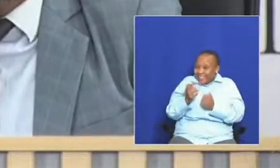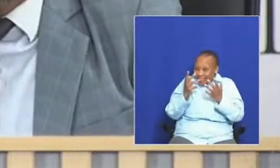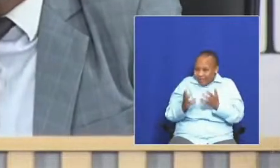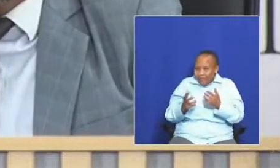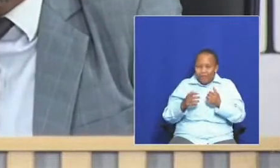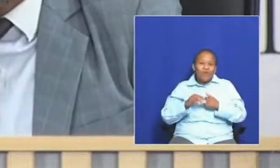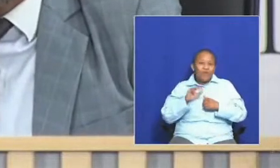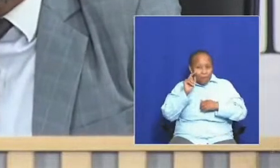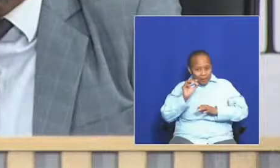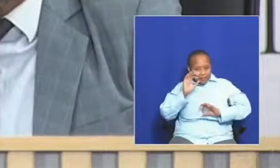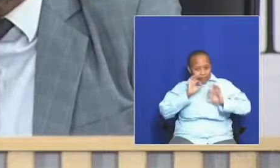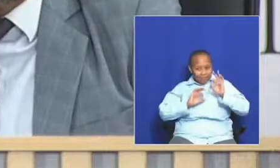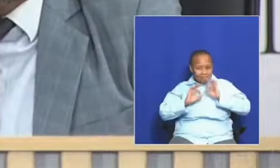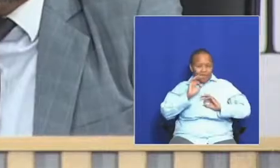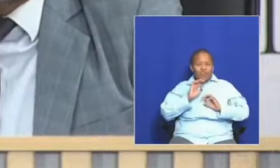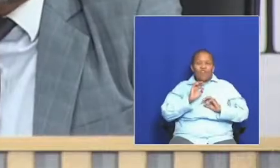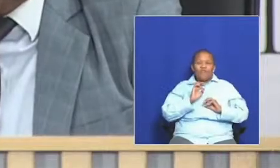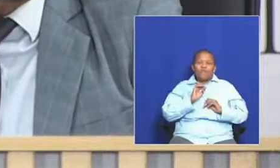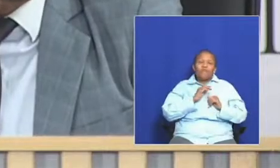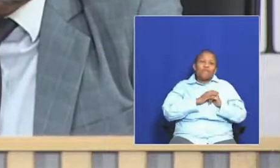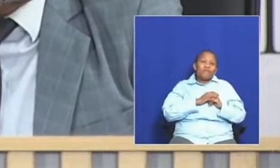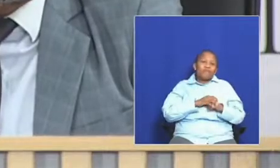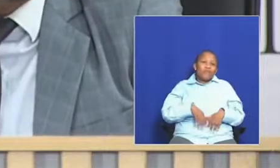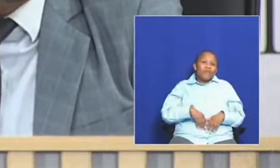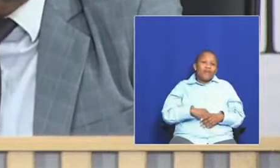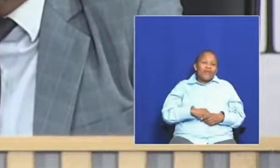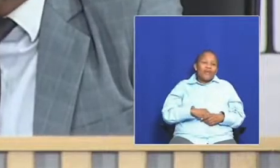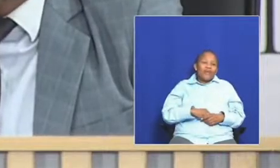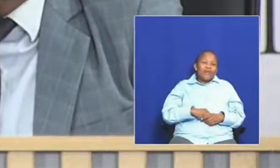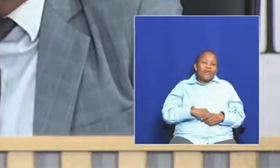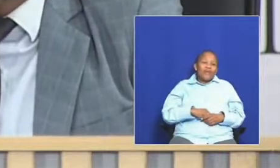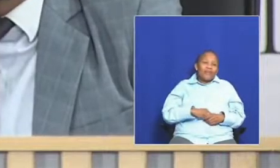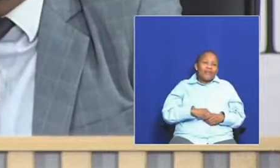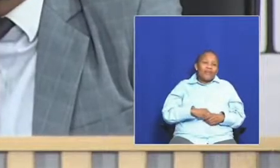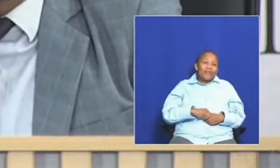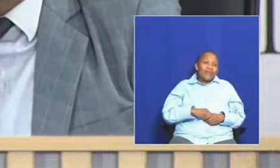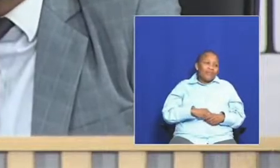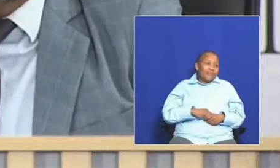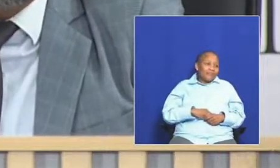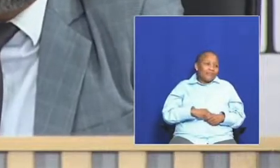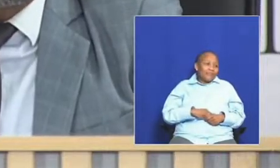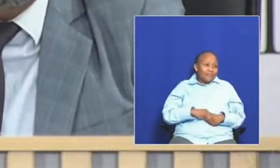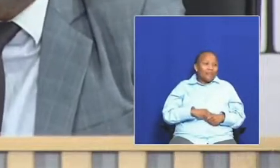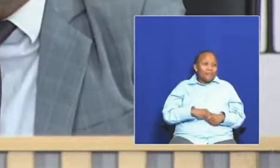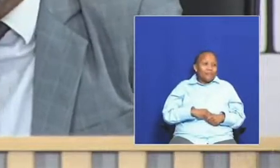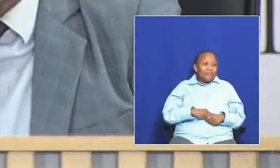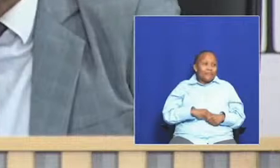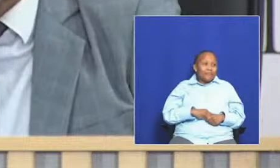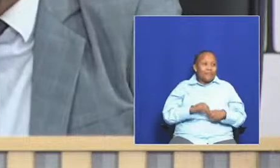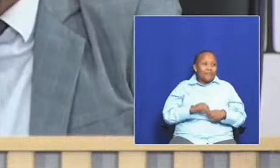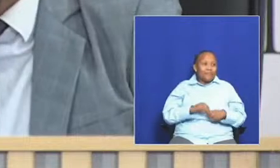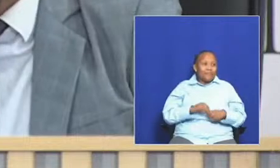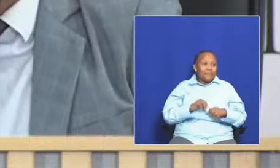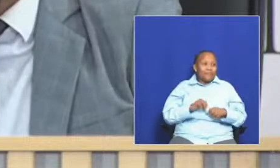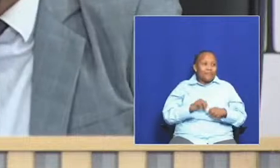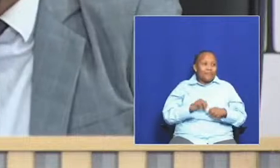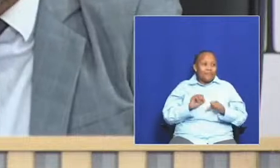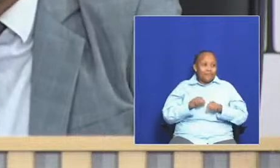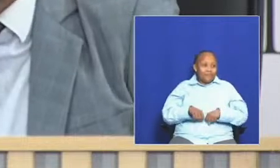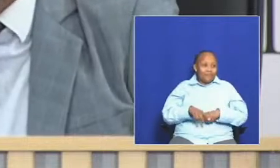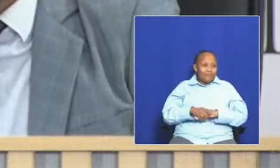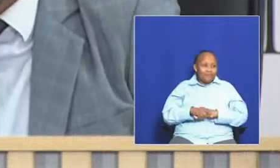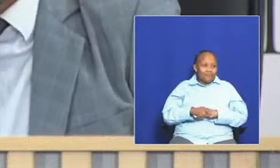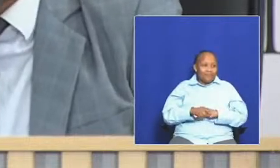From what has been, it's either I sent an account number to Maumela to pay to Mr. Msibi. I